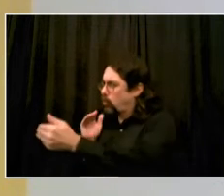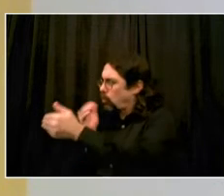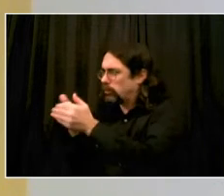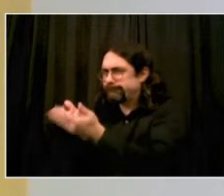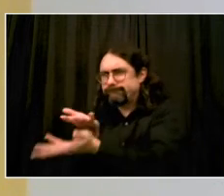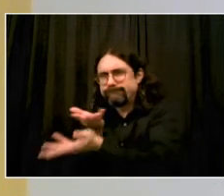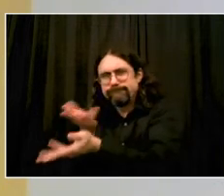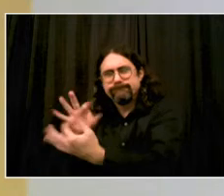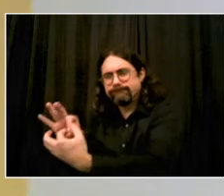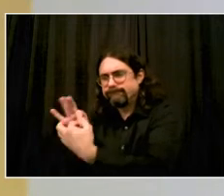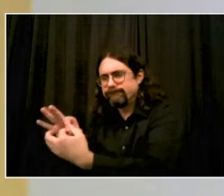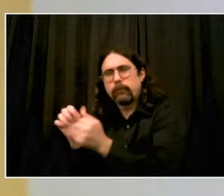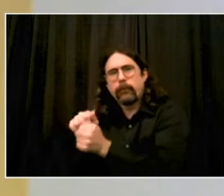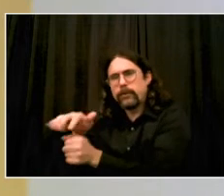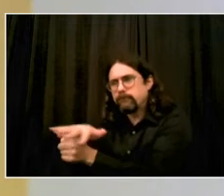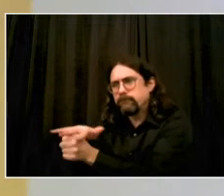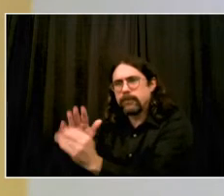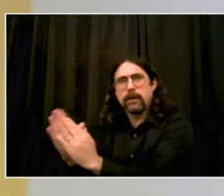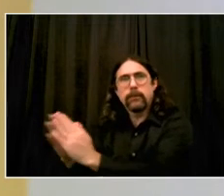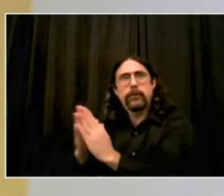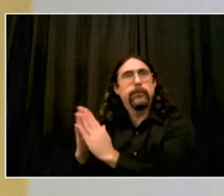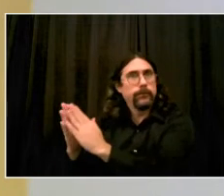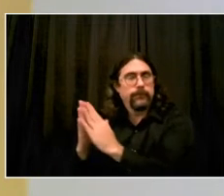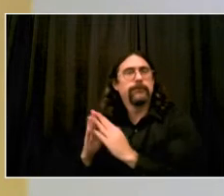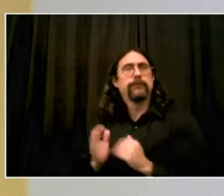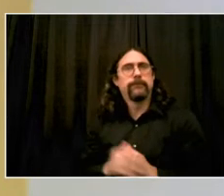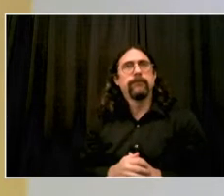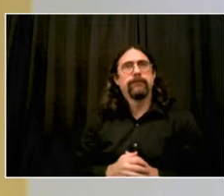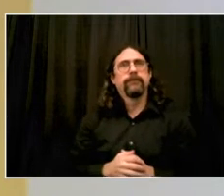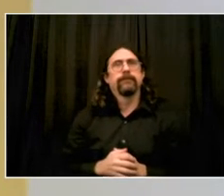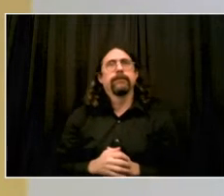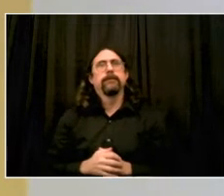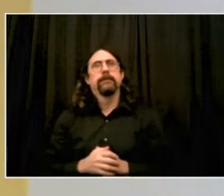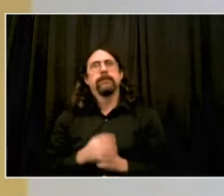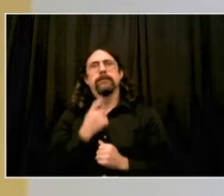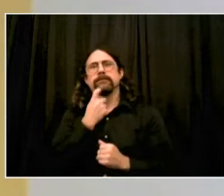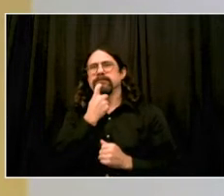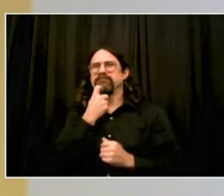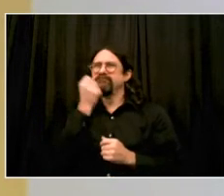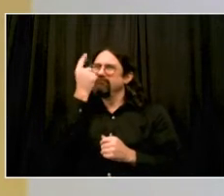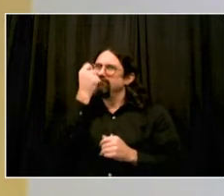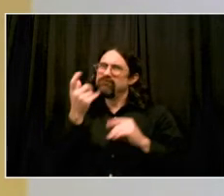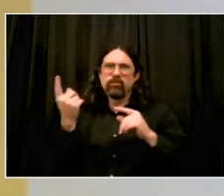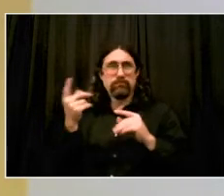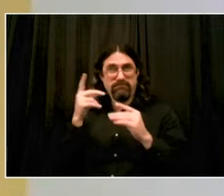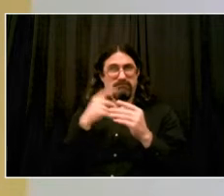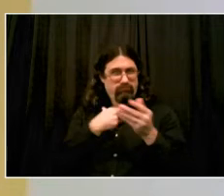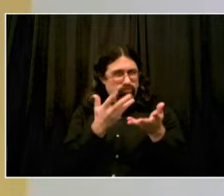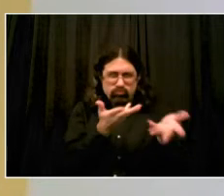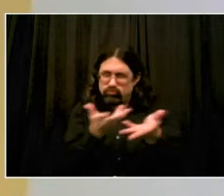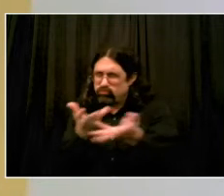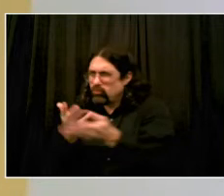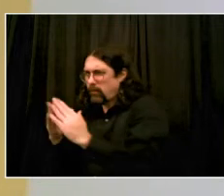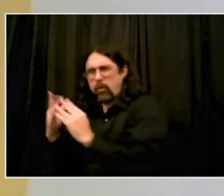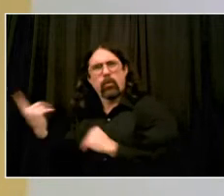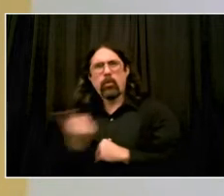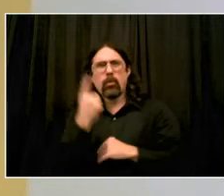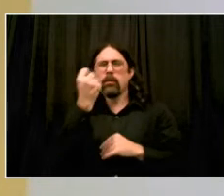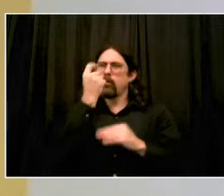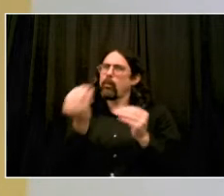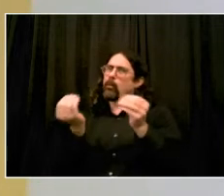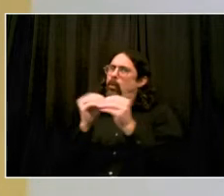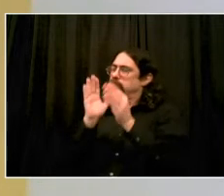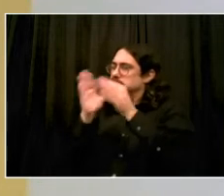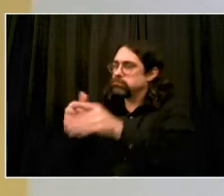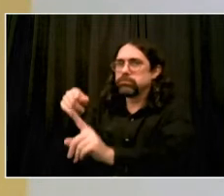compared to the rest of the city. So it is important that we still have that on the ground game. Actually, just an hour ago, I was on a call